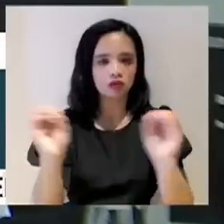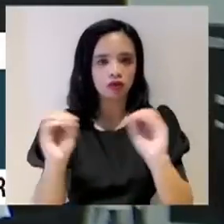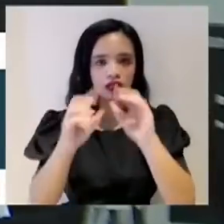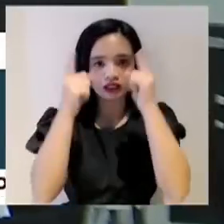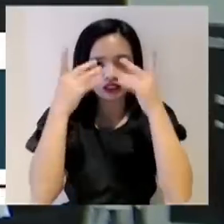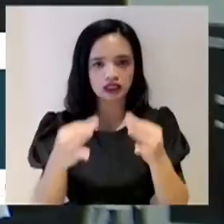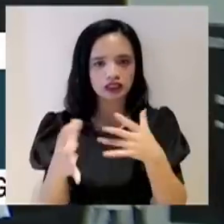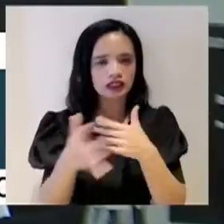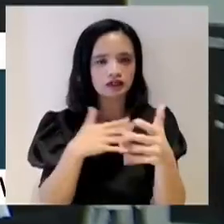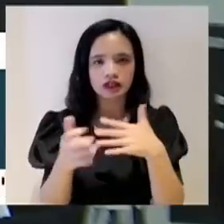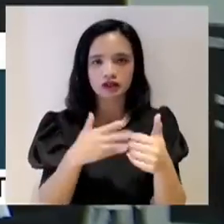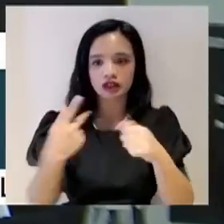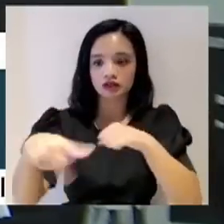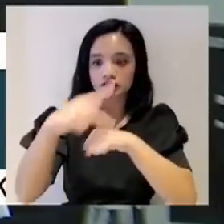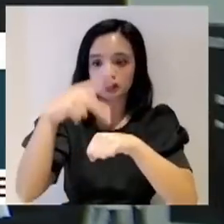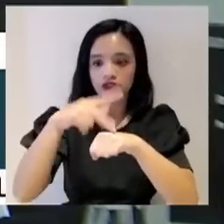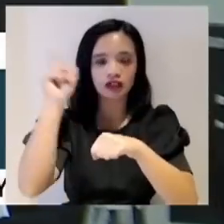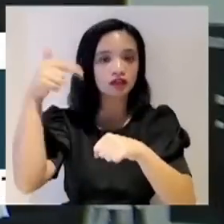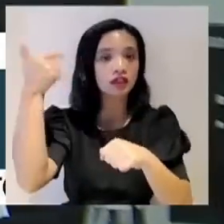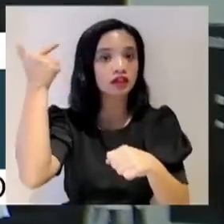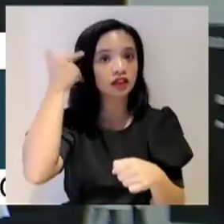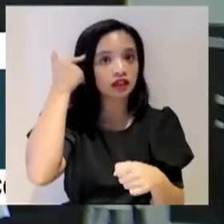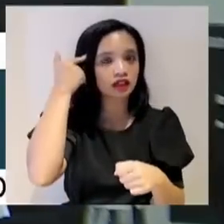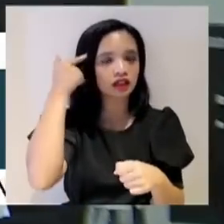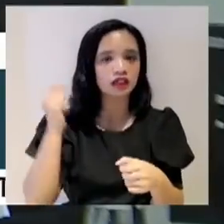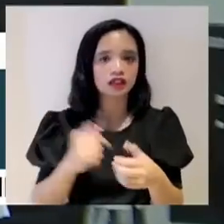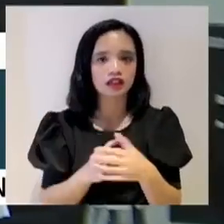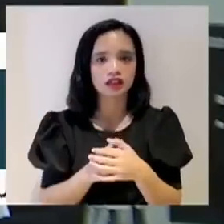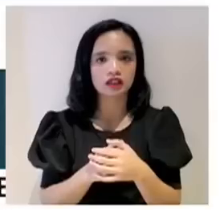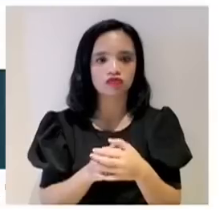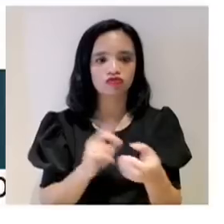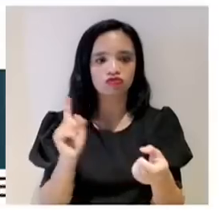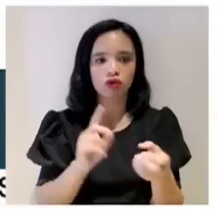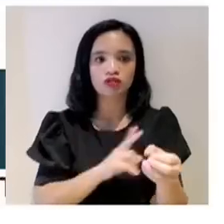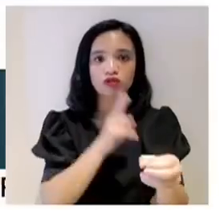the Philippine government has participated in the litigation so far.